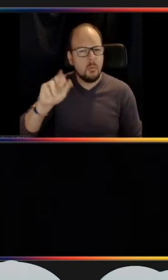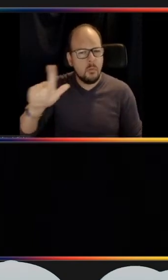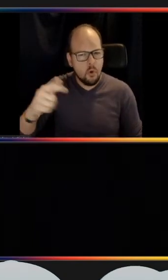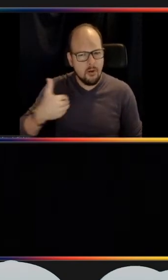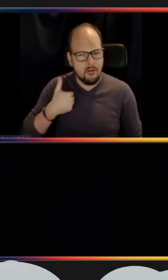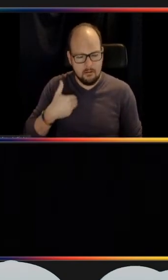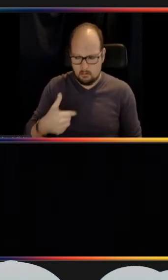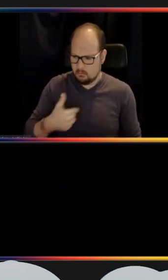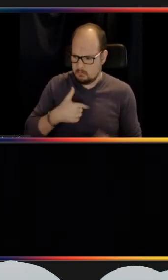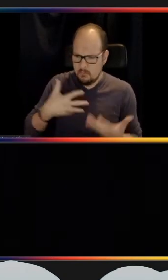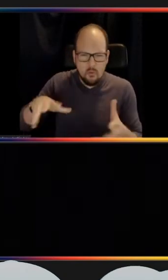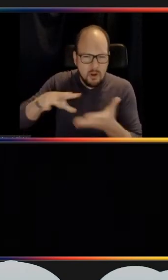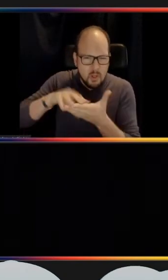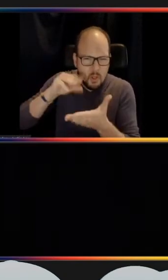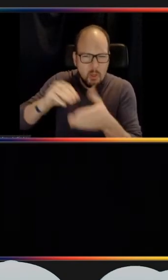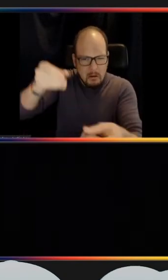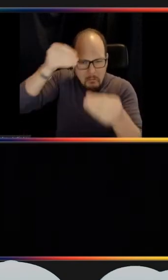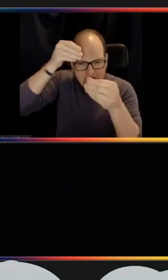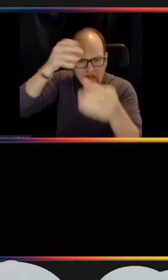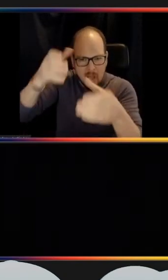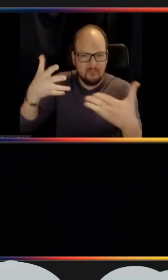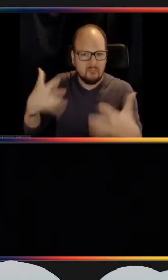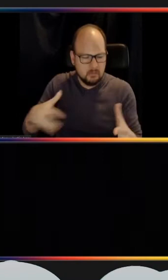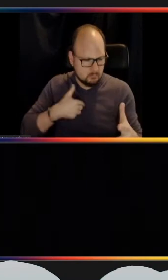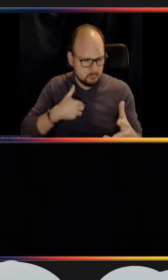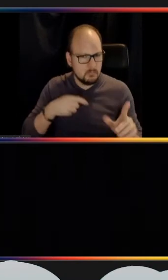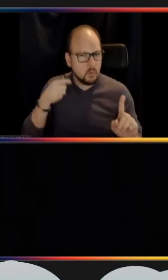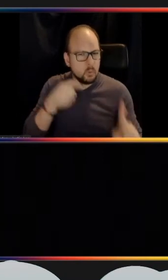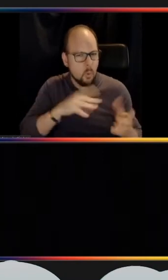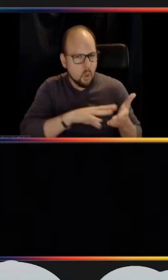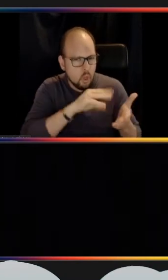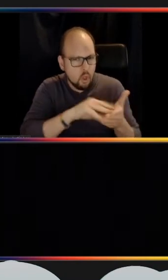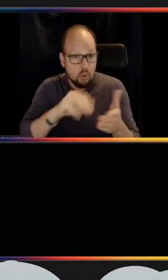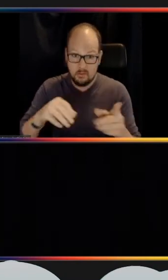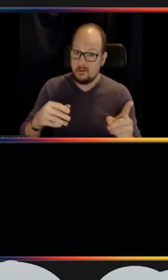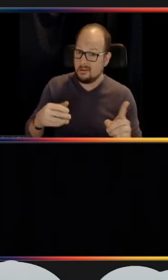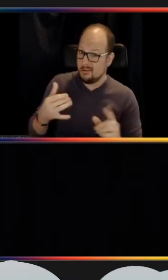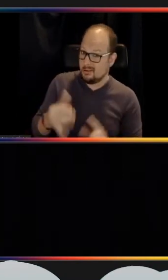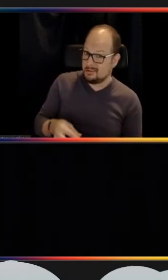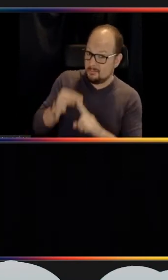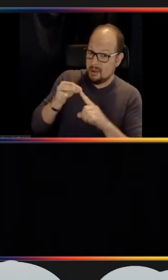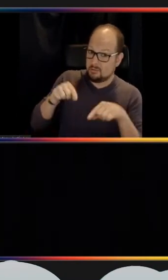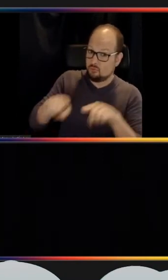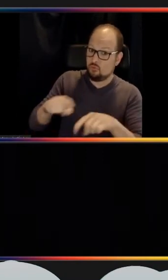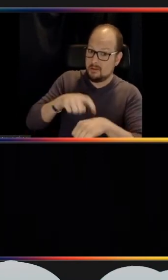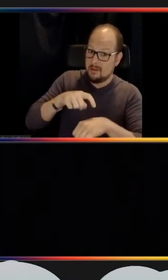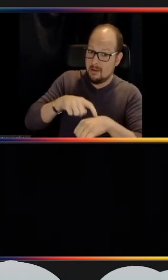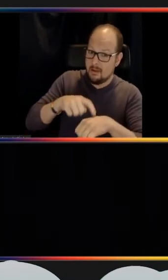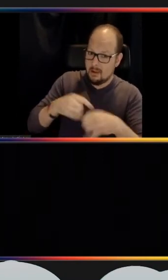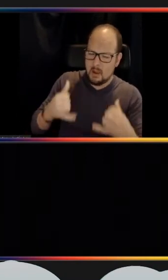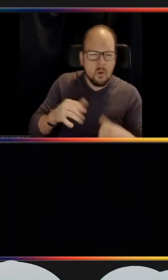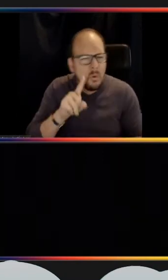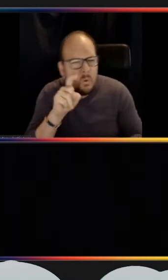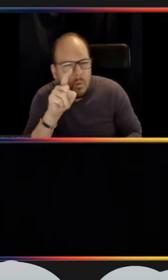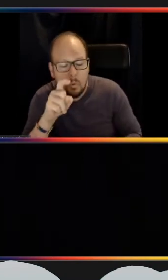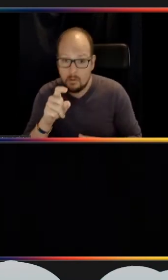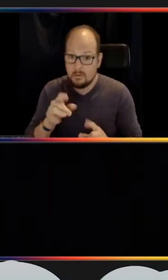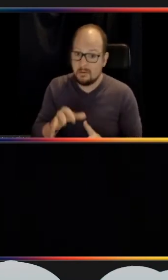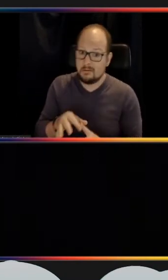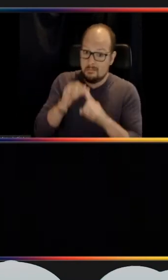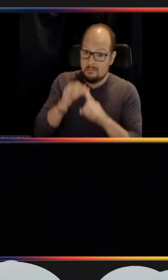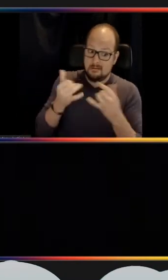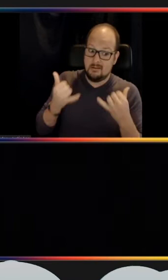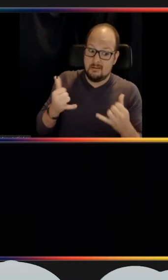educating myself as much as I can. Especially during this time. School. Huh? I said, especially during this time.